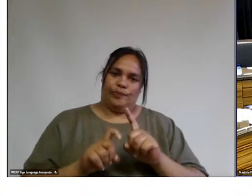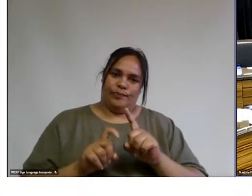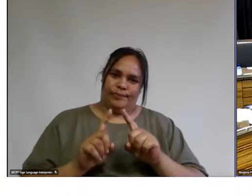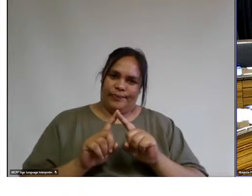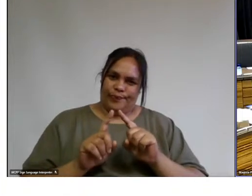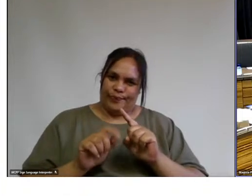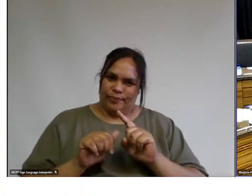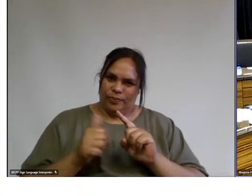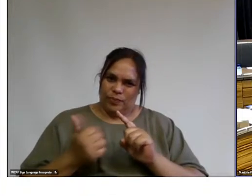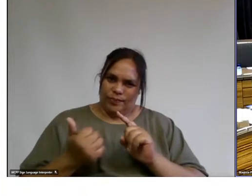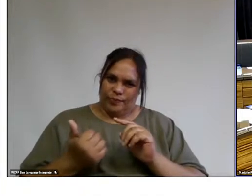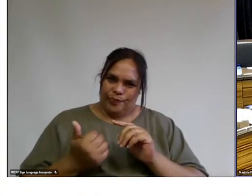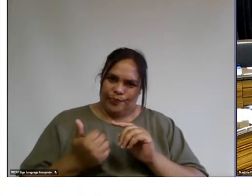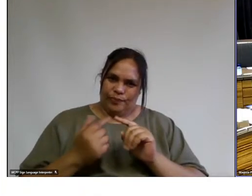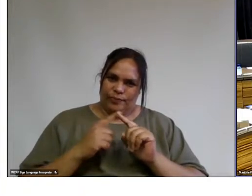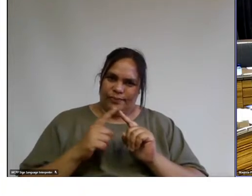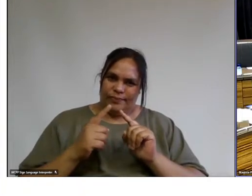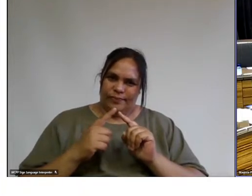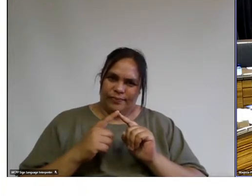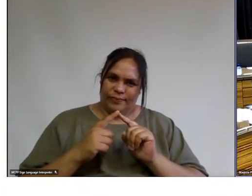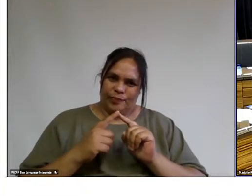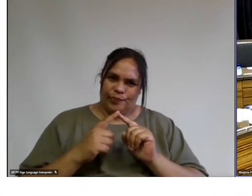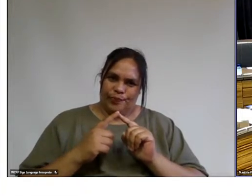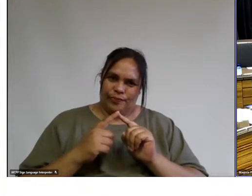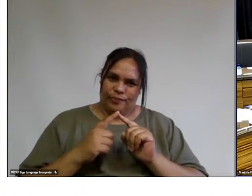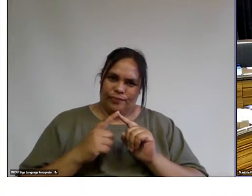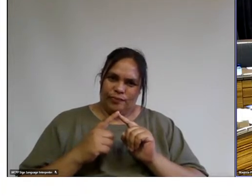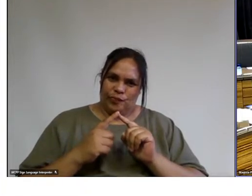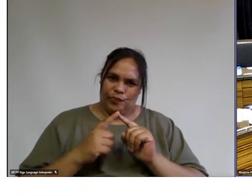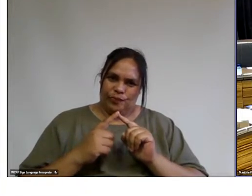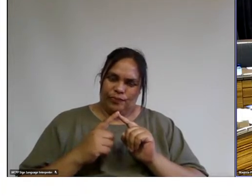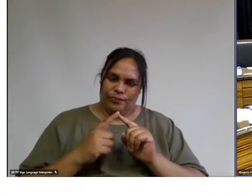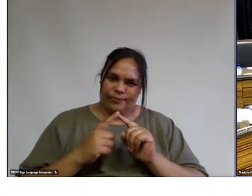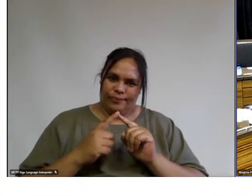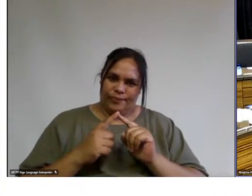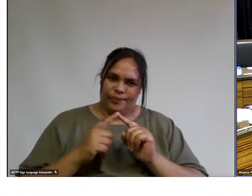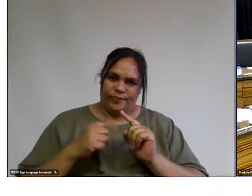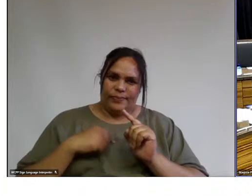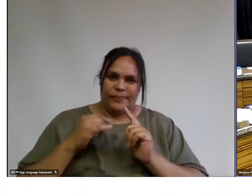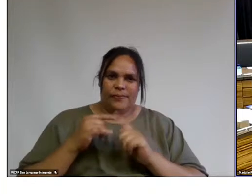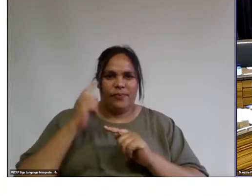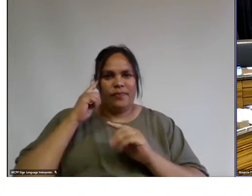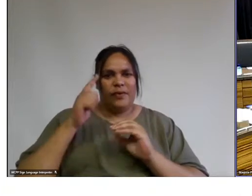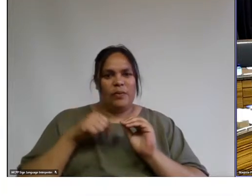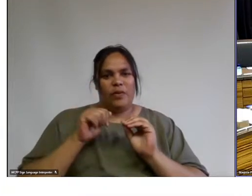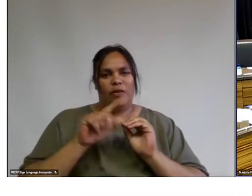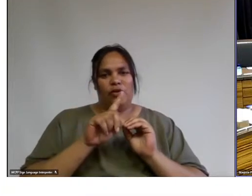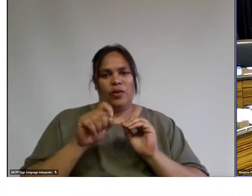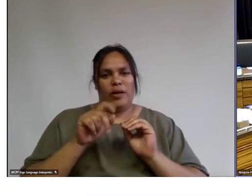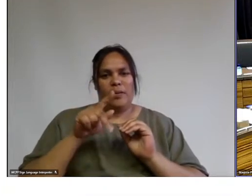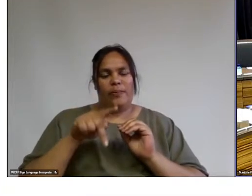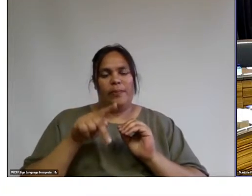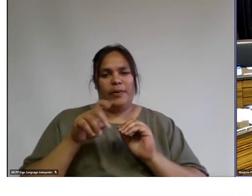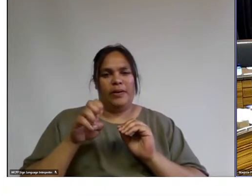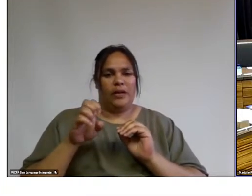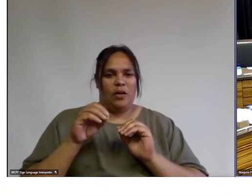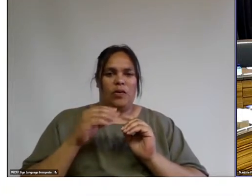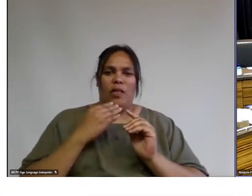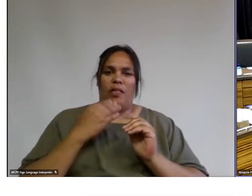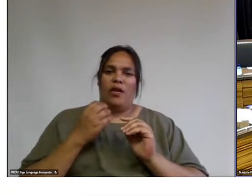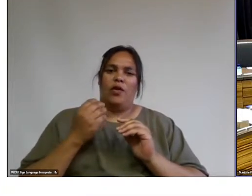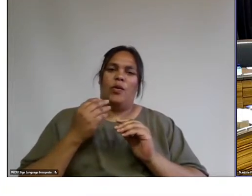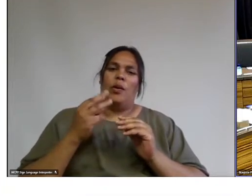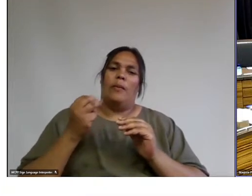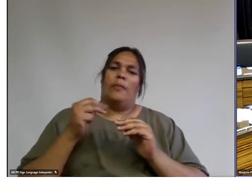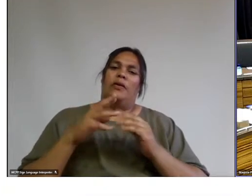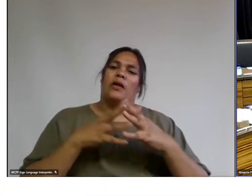will come. But maybe I can just speak about this question of PDOs. Thank you to Mr. America.